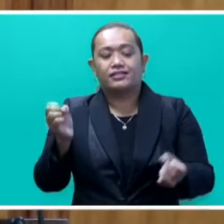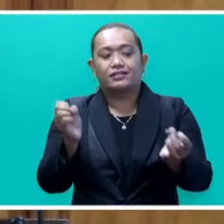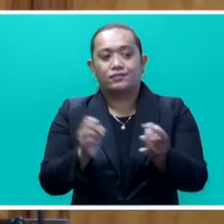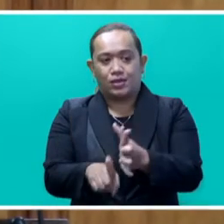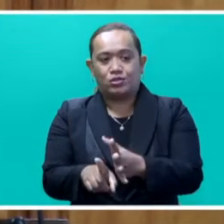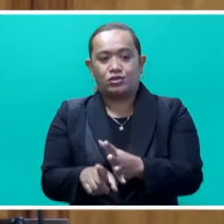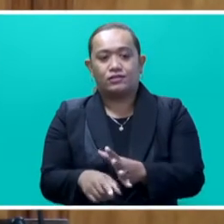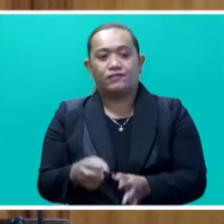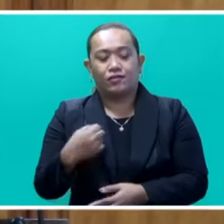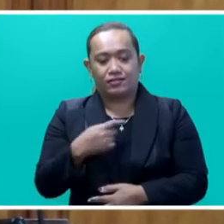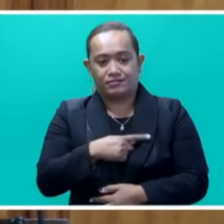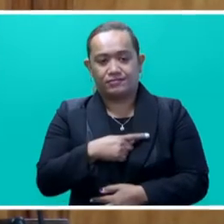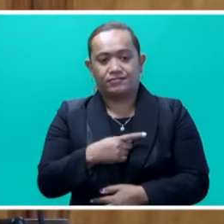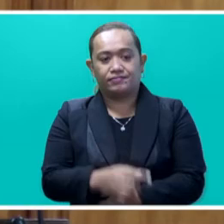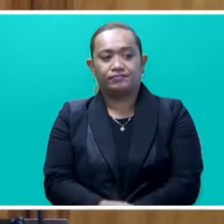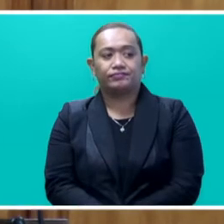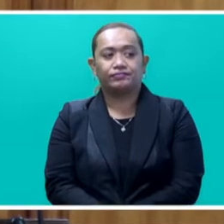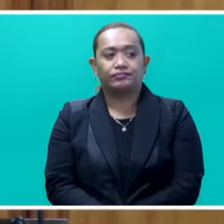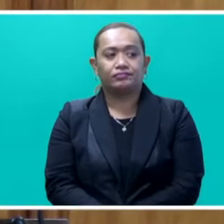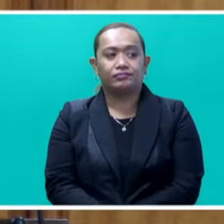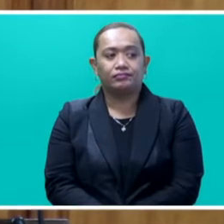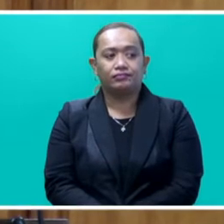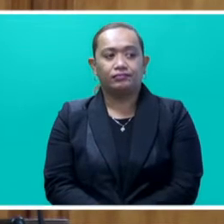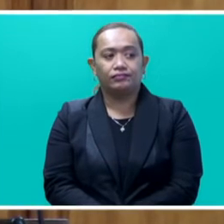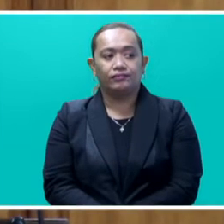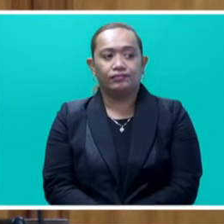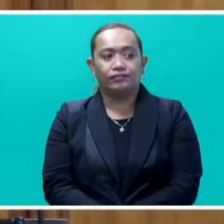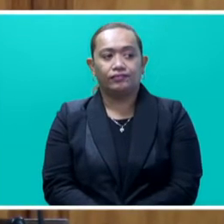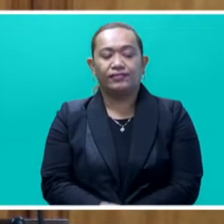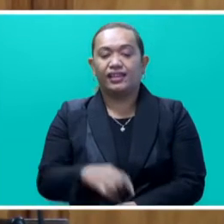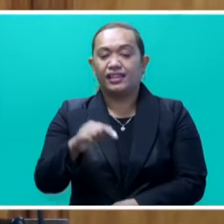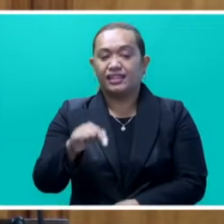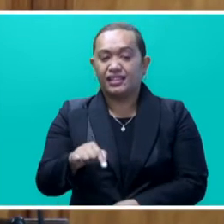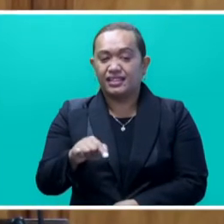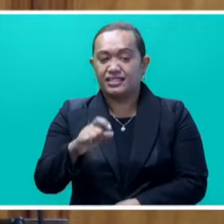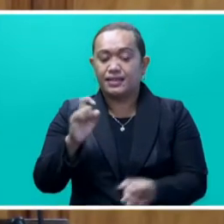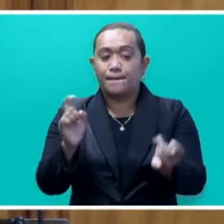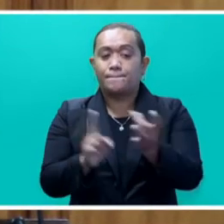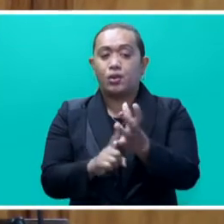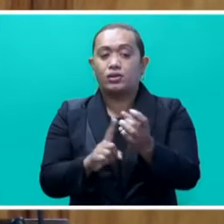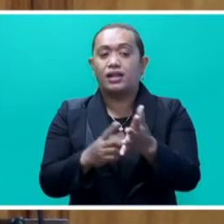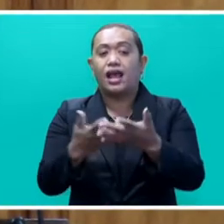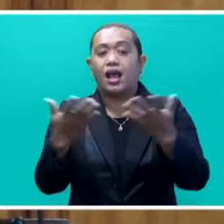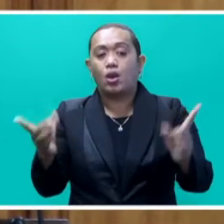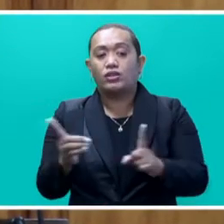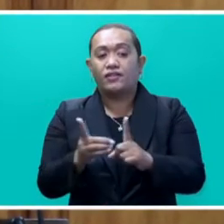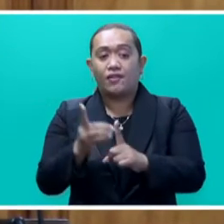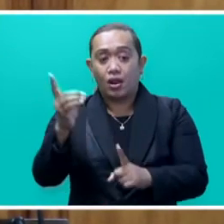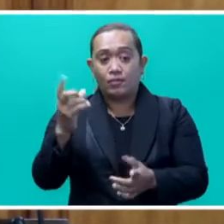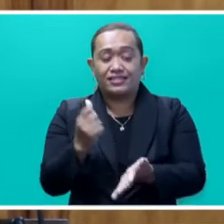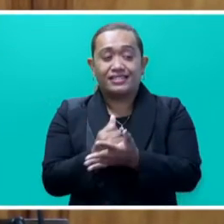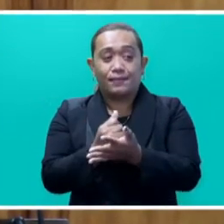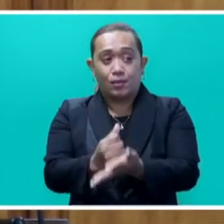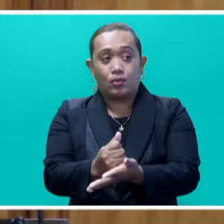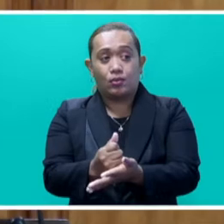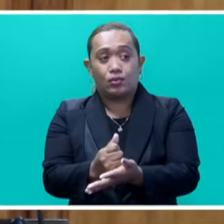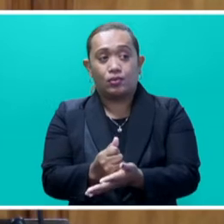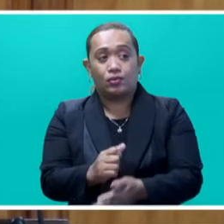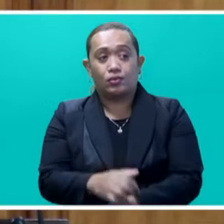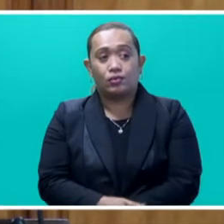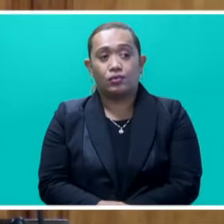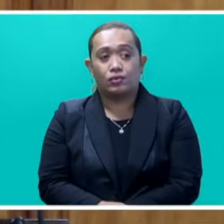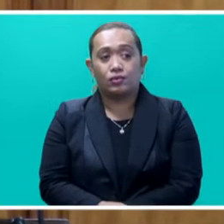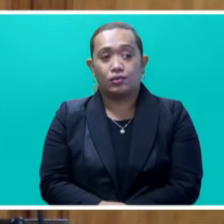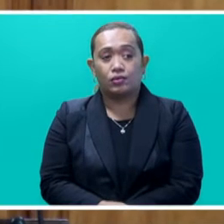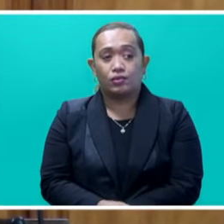ticking. This sector plays an important role in developing and supporting the economy. All countries which